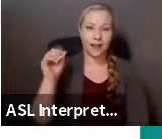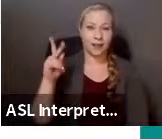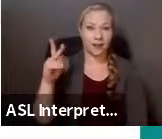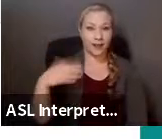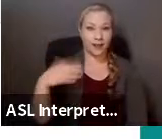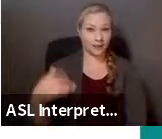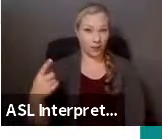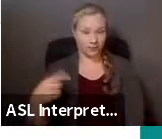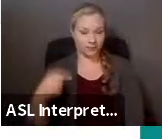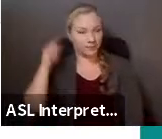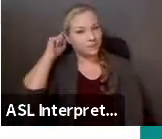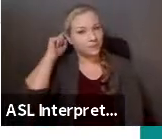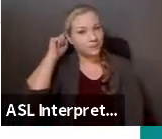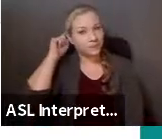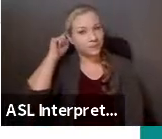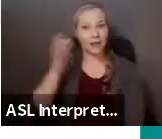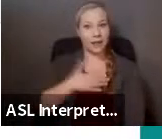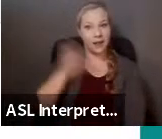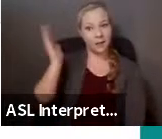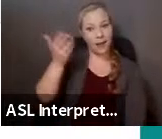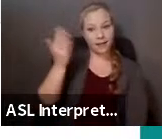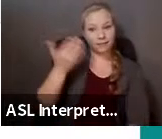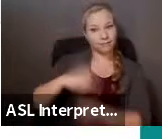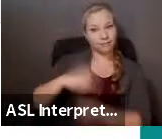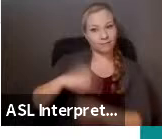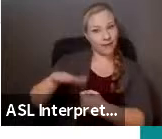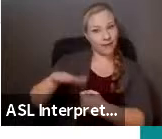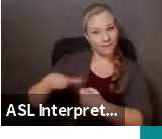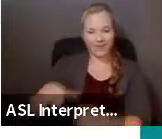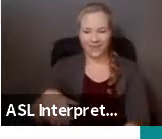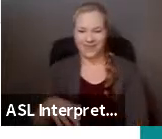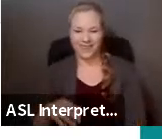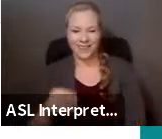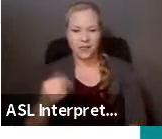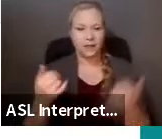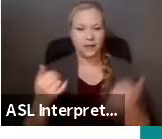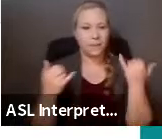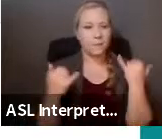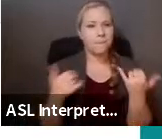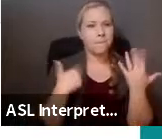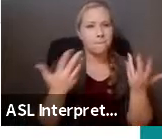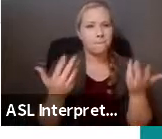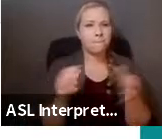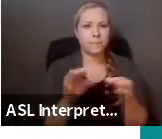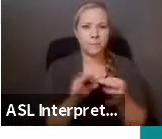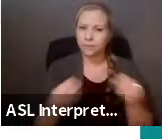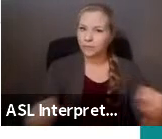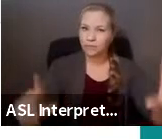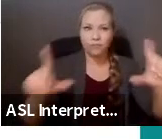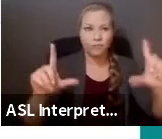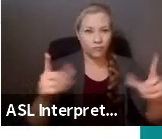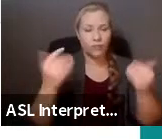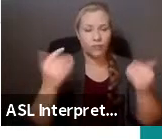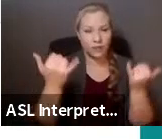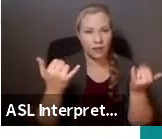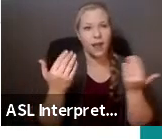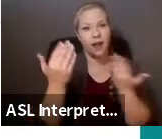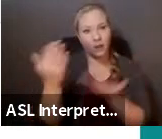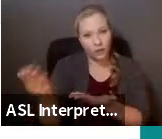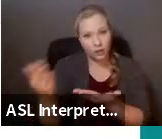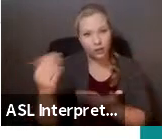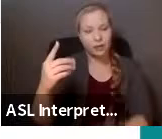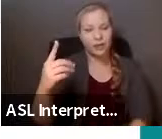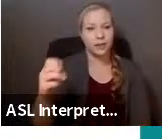Okay, so that's enough of me talking. I just wanted to kind of frame it all up again. And Derek is now going to